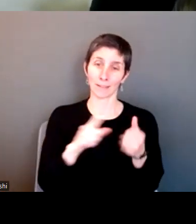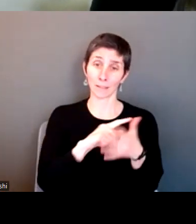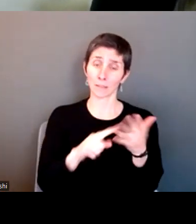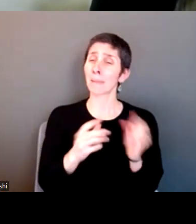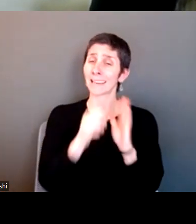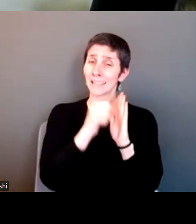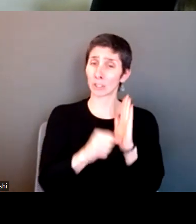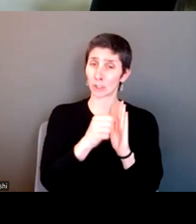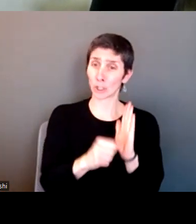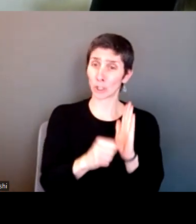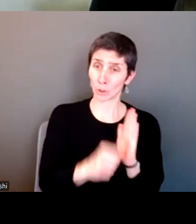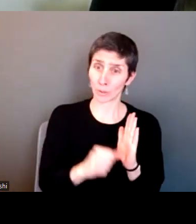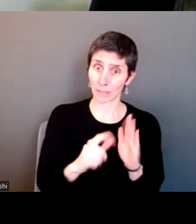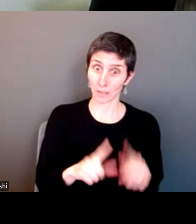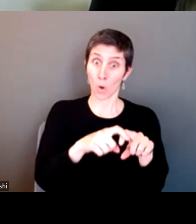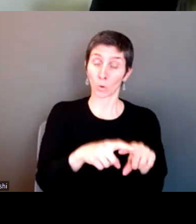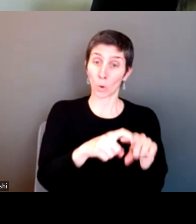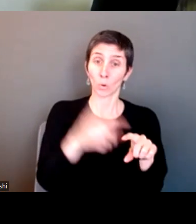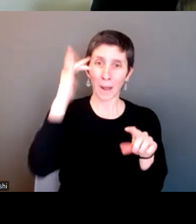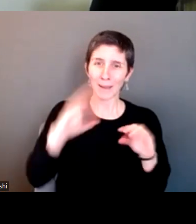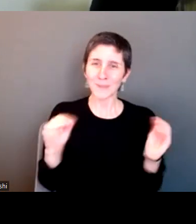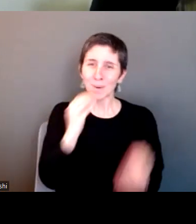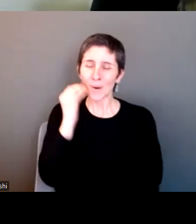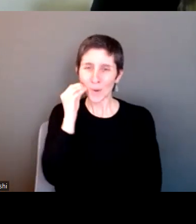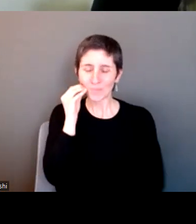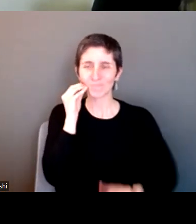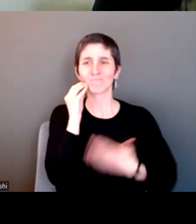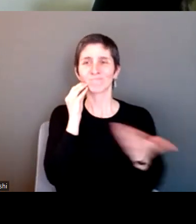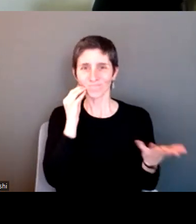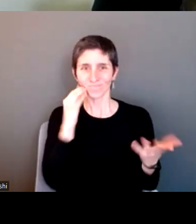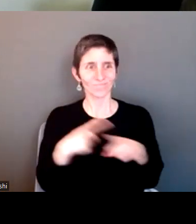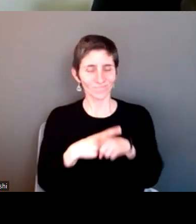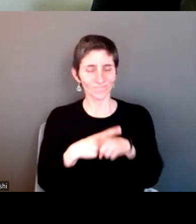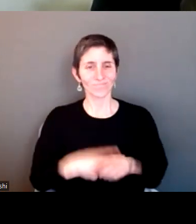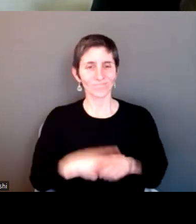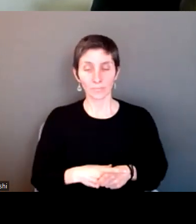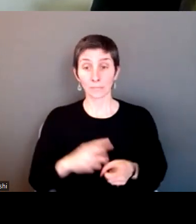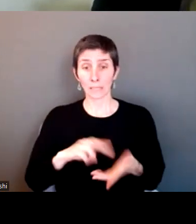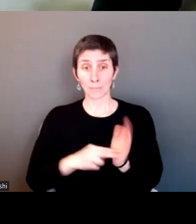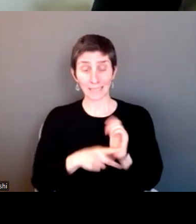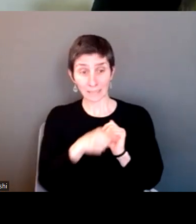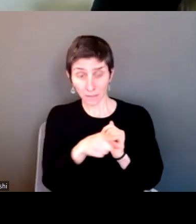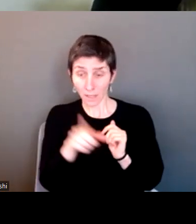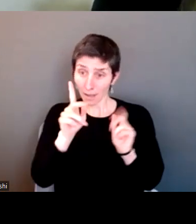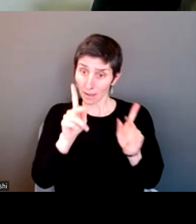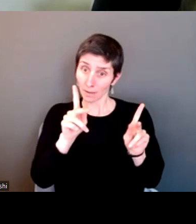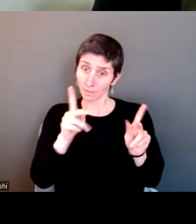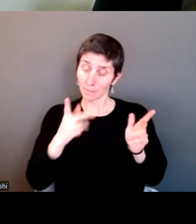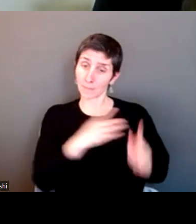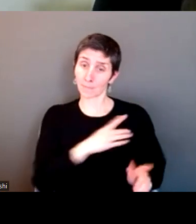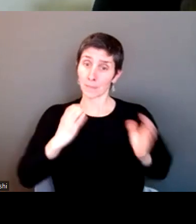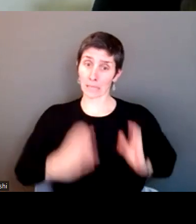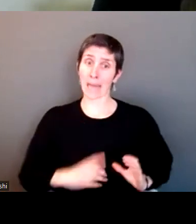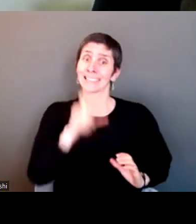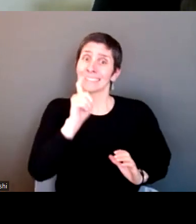they were unhoused, because they had to flee abuse. And so without us providing them that safe space, they weren't allowed to proceed